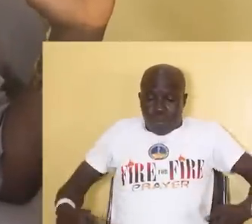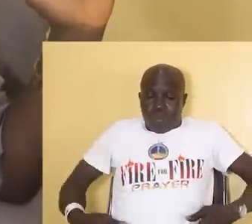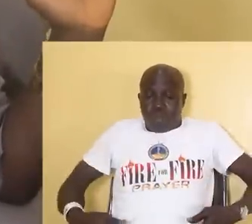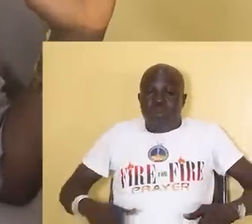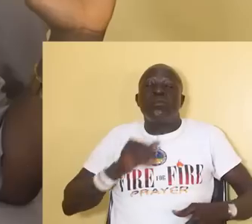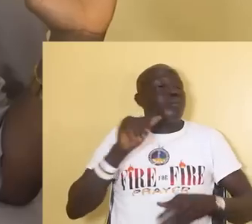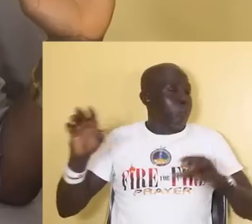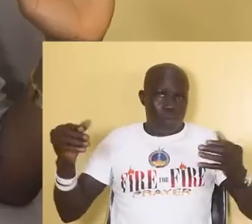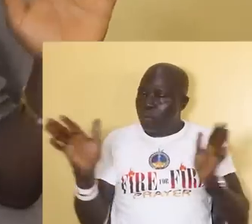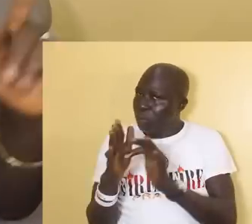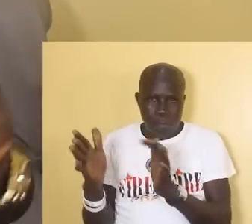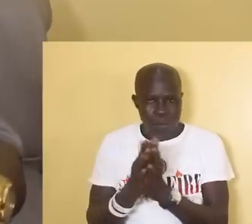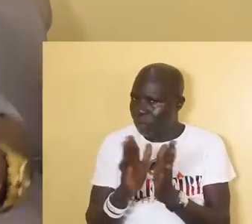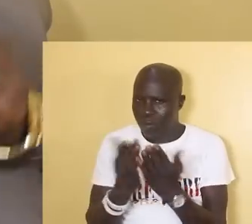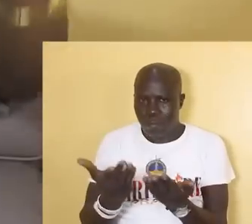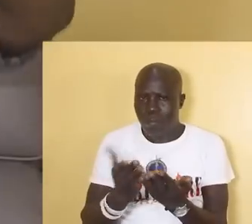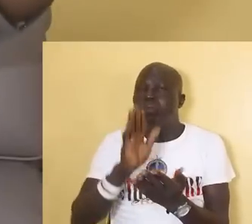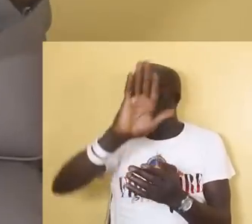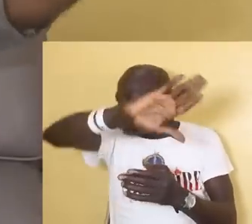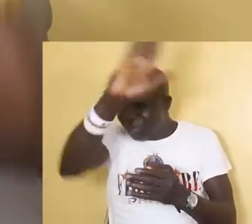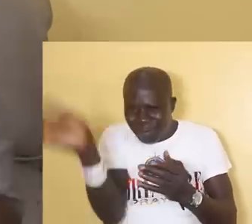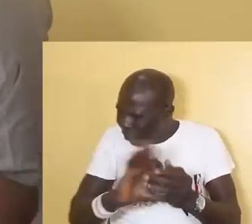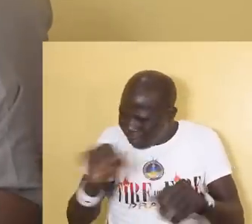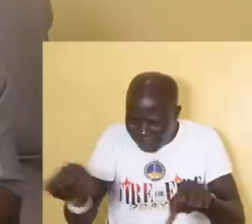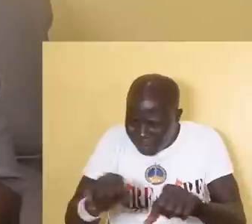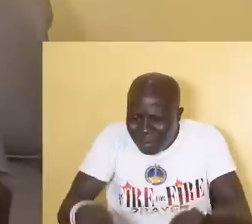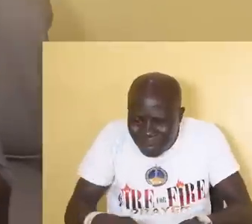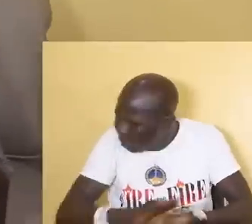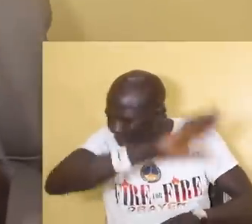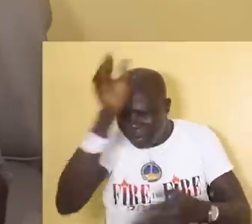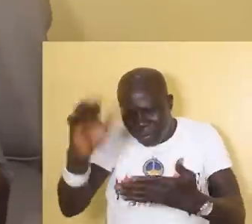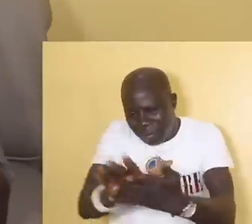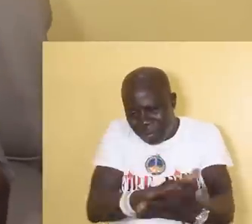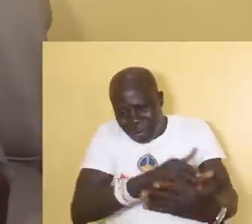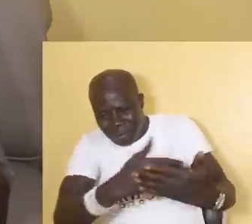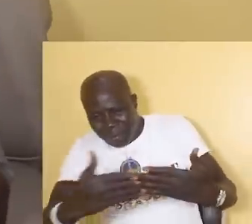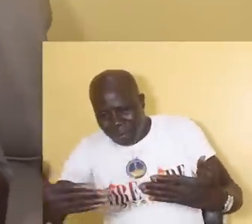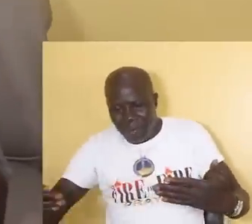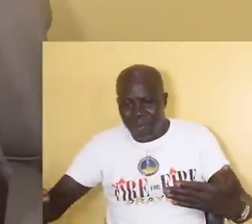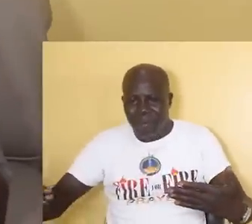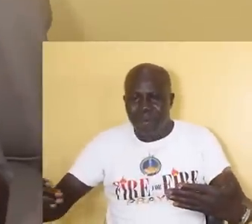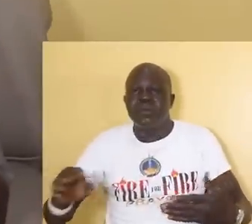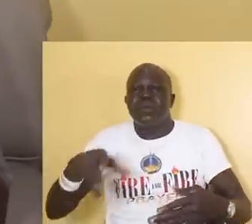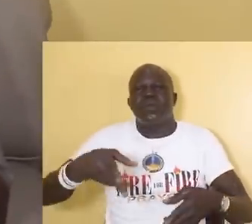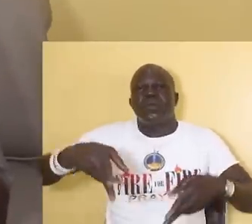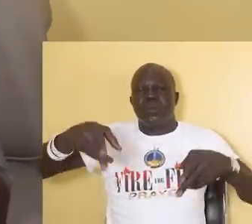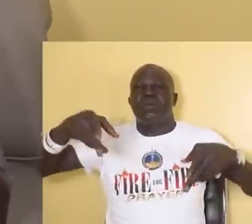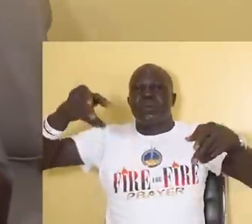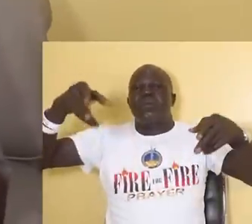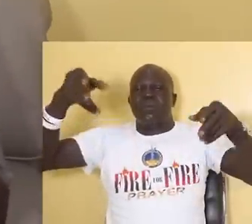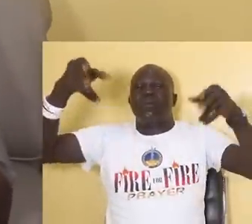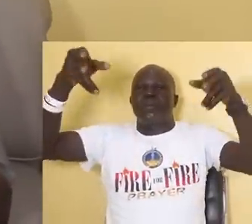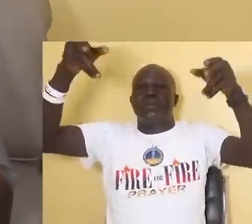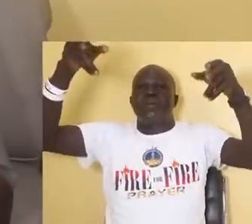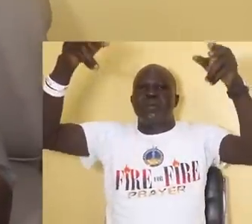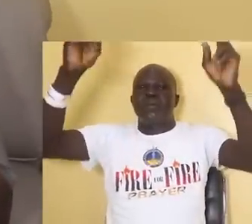the writer that said he's slippery in the way of the youth, not the Bible. He's not what the Bible says. Your words will not be slippery. Giga pay la mamba.